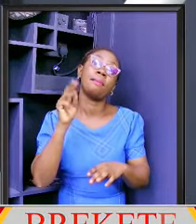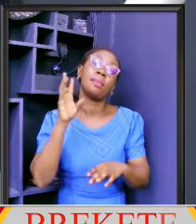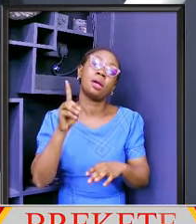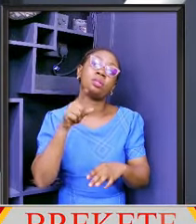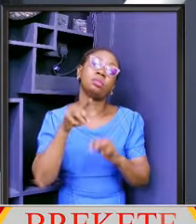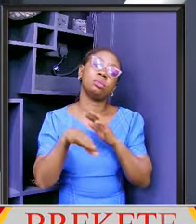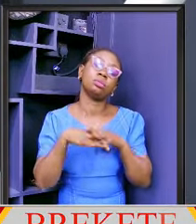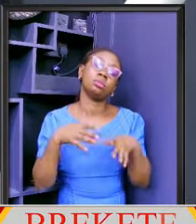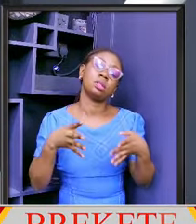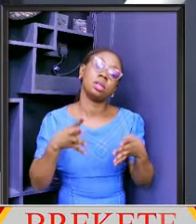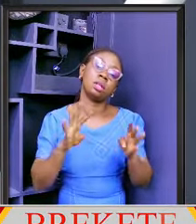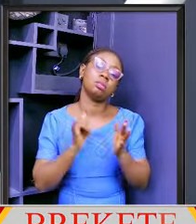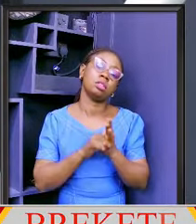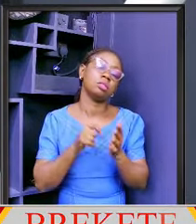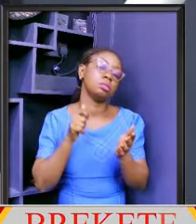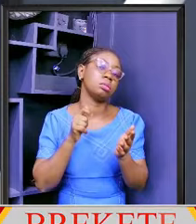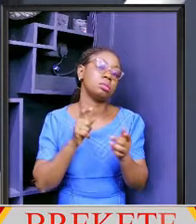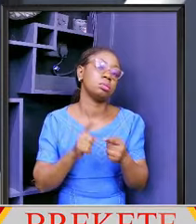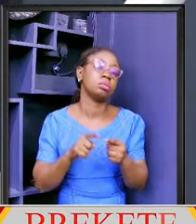You don't allow such to happen.